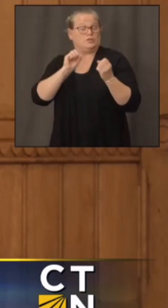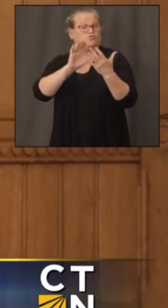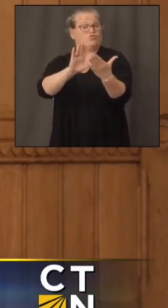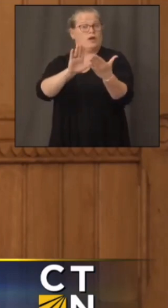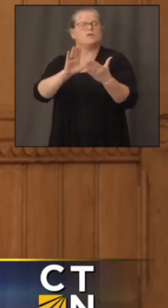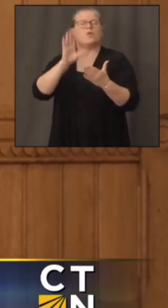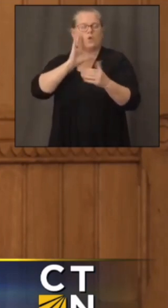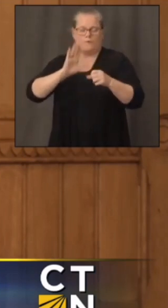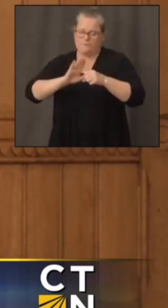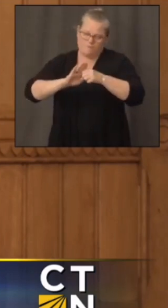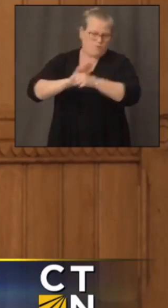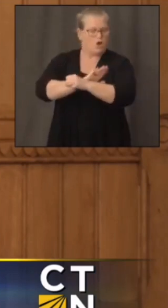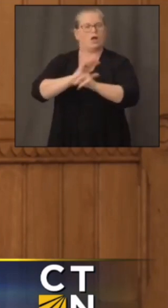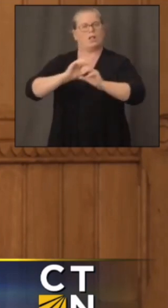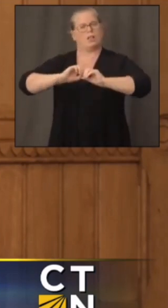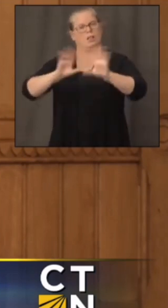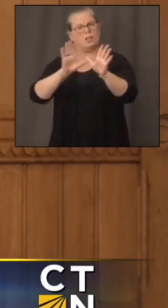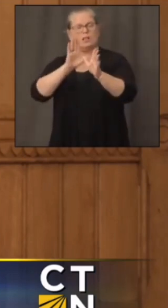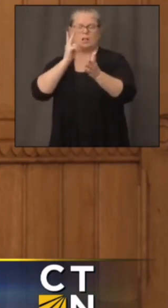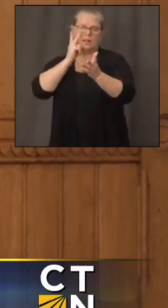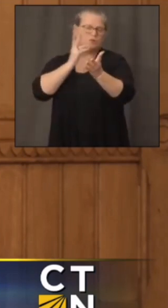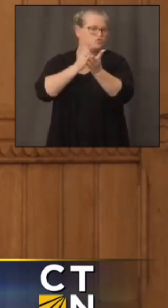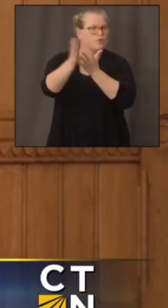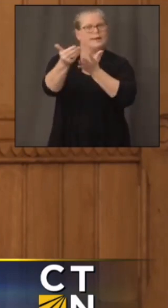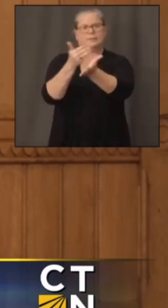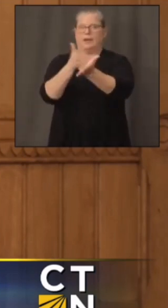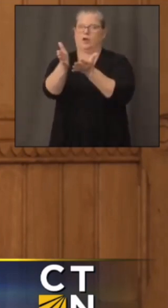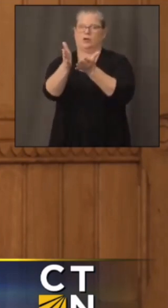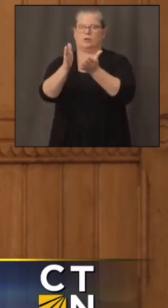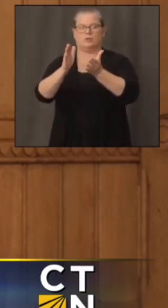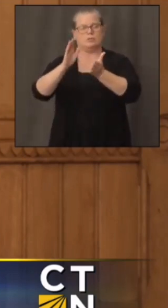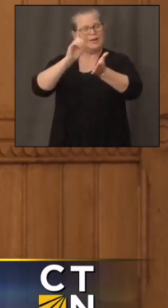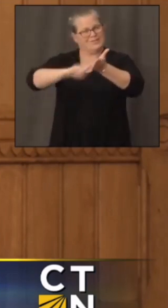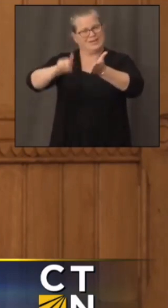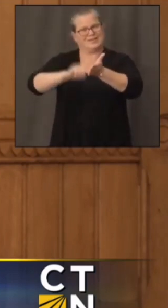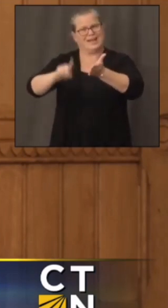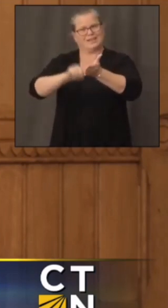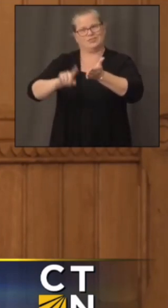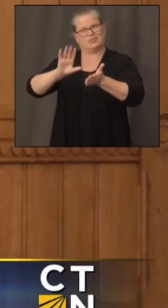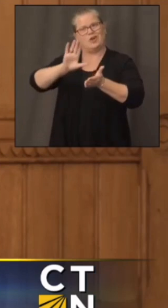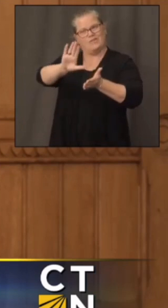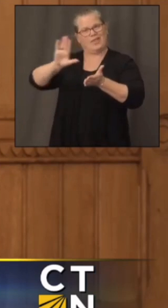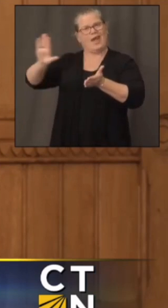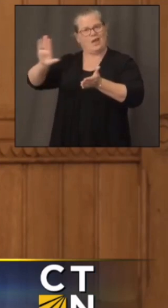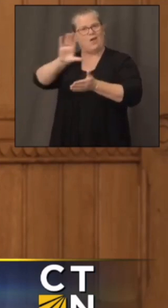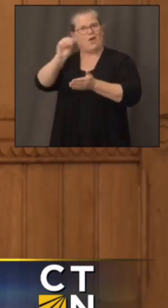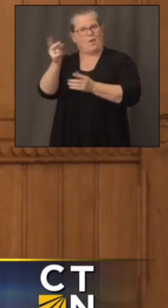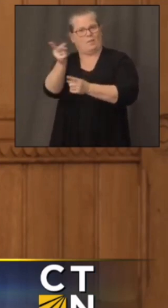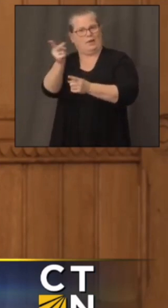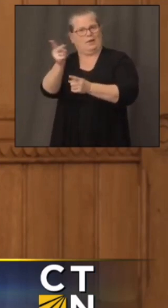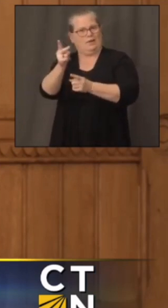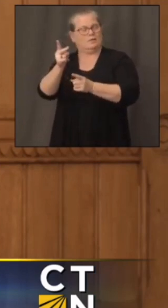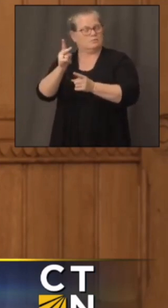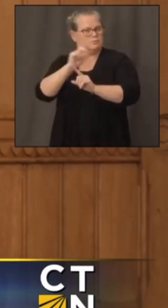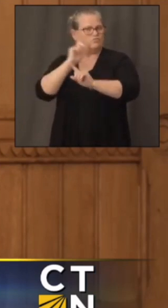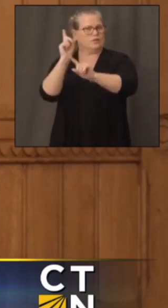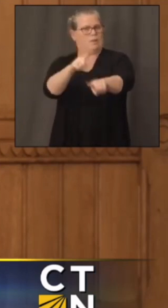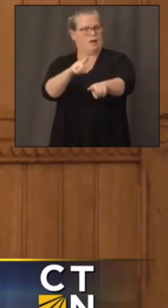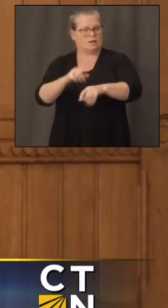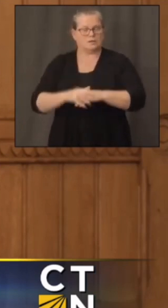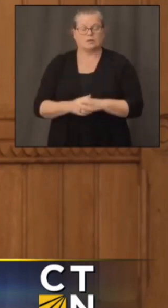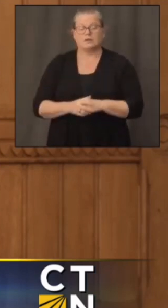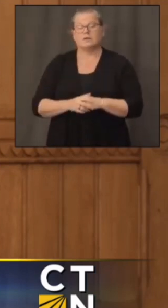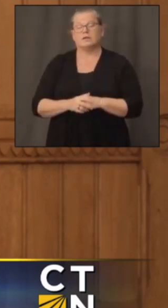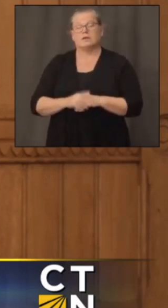transparent investigation into the utilities response. One of the items that the governor asked PURA